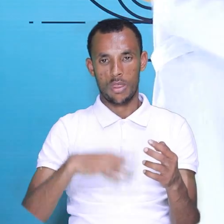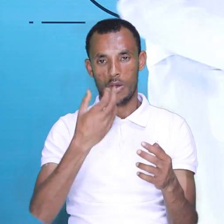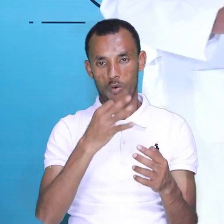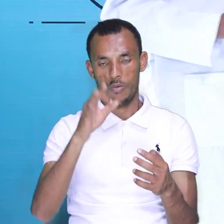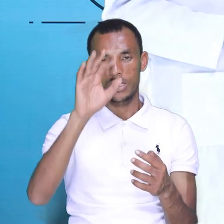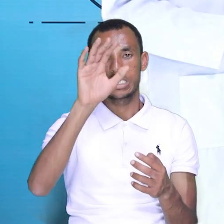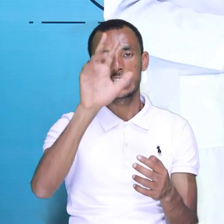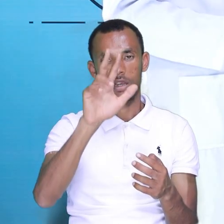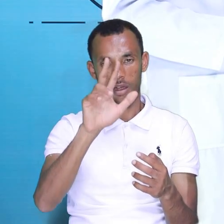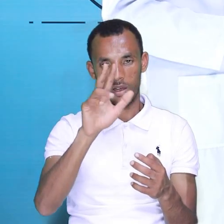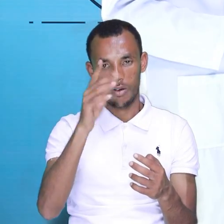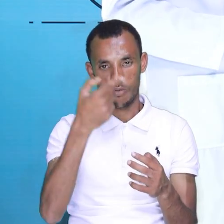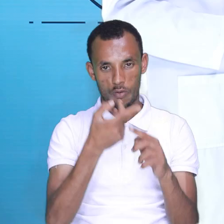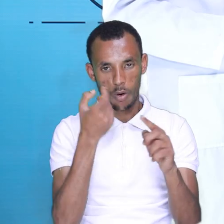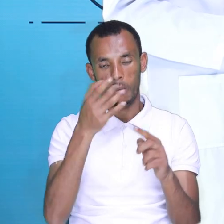8 possible choices?